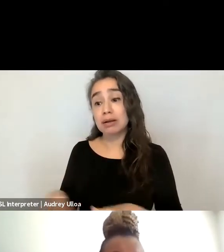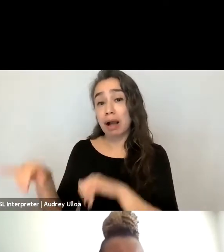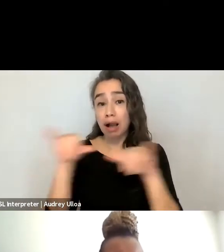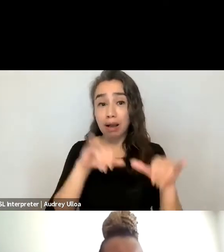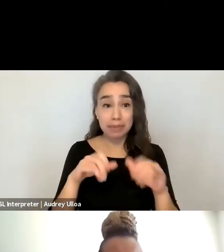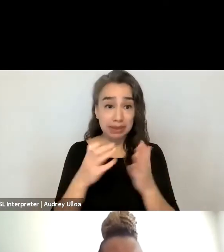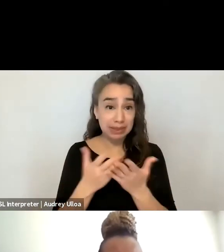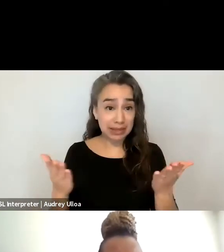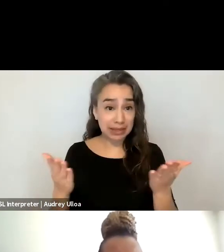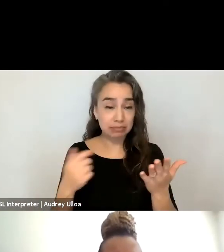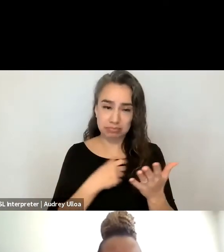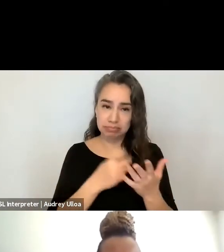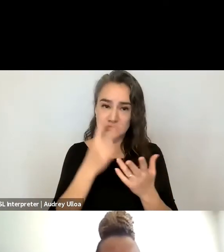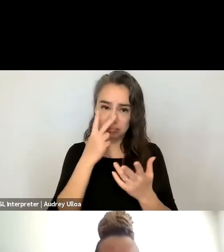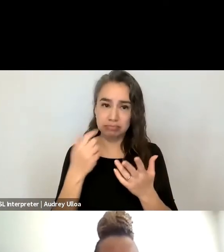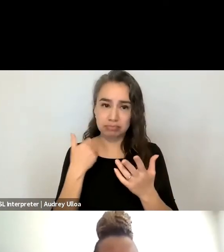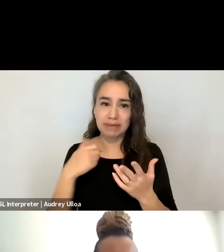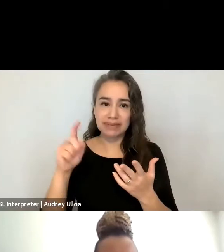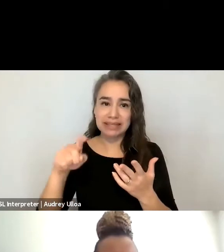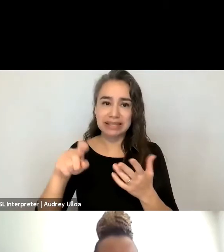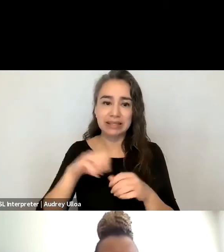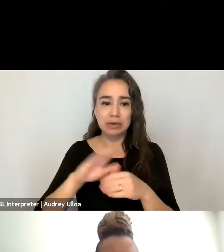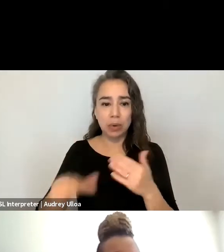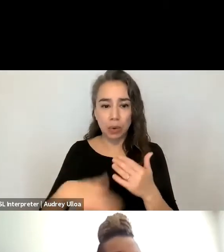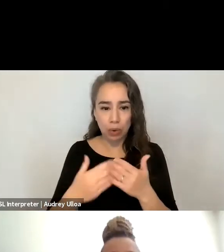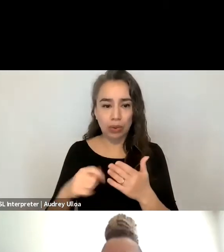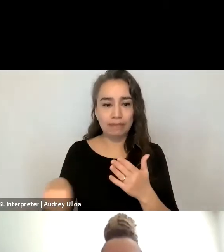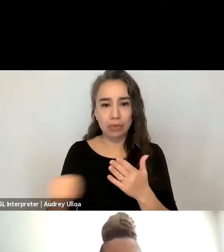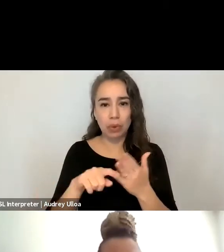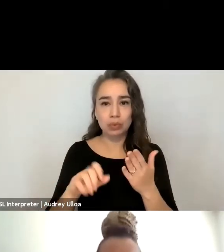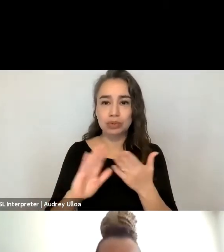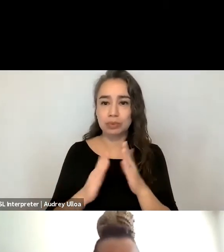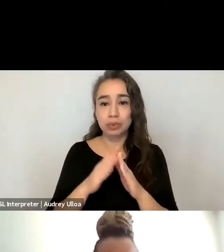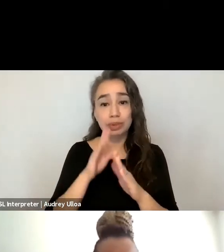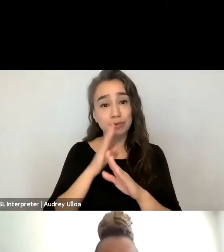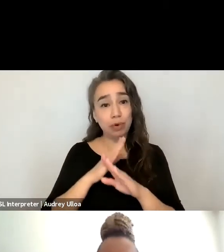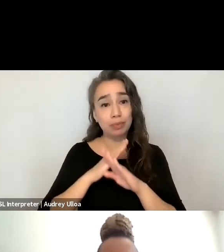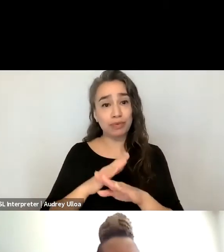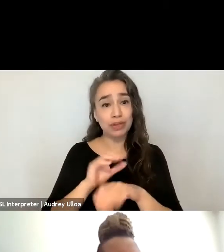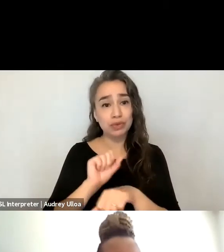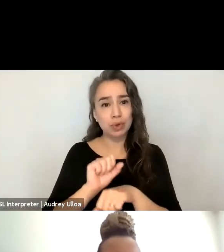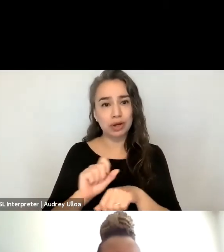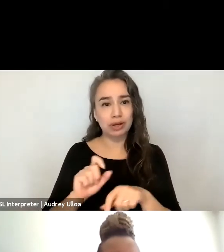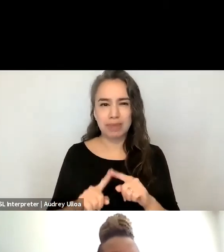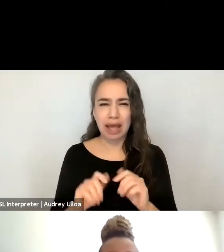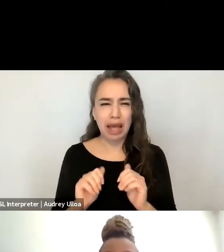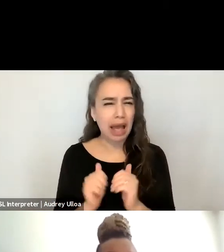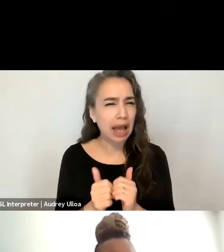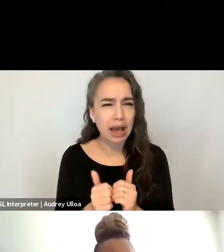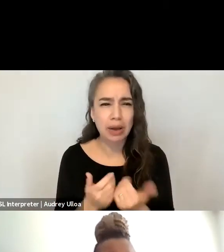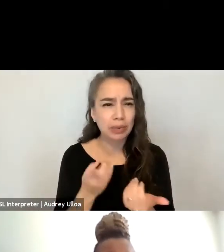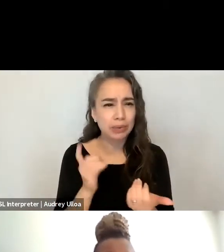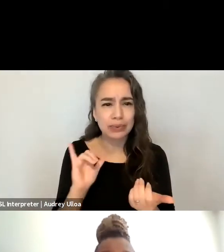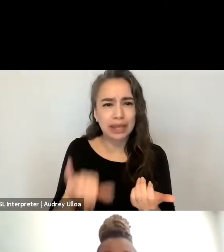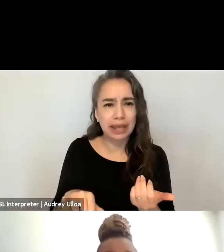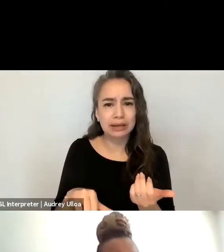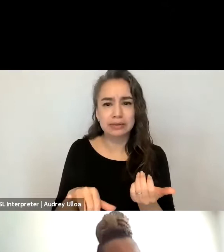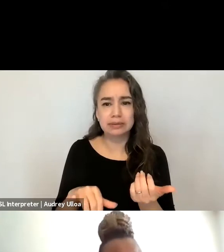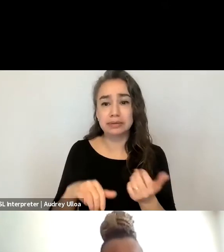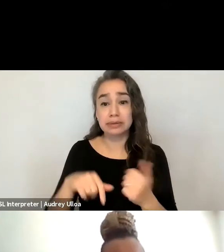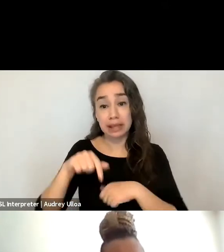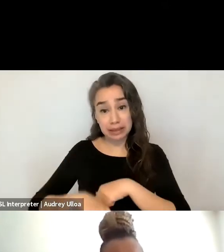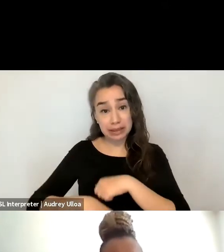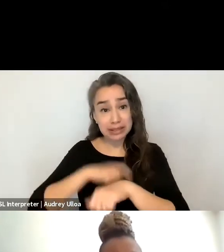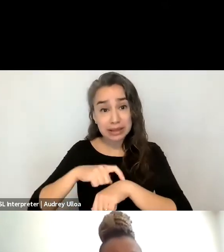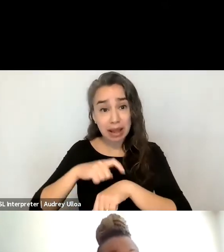there is a need in all these communities for the prevention work that we're doing. But how do we do it? In times like this, when not only